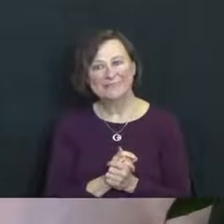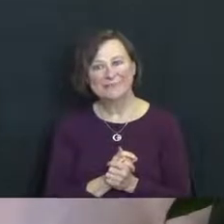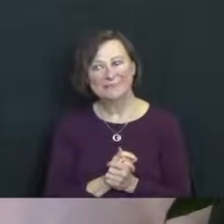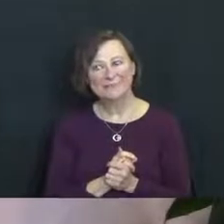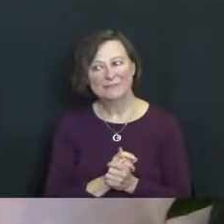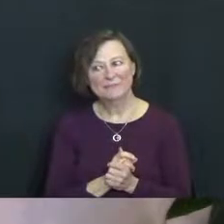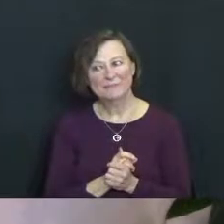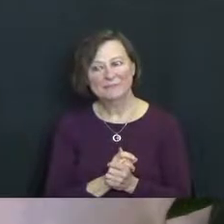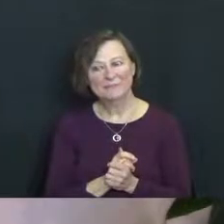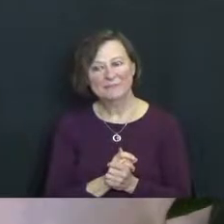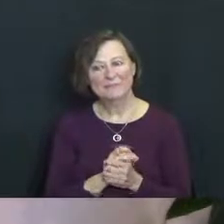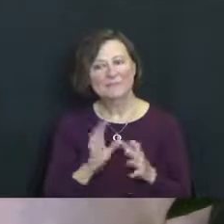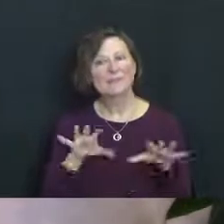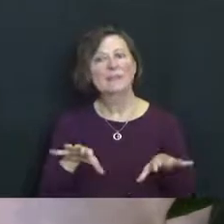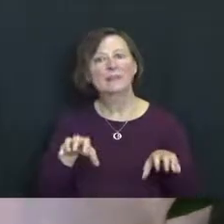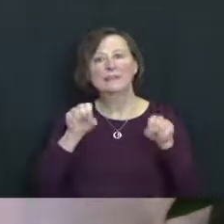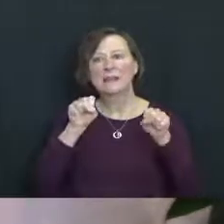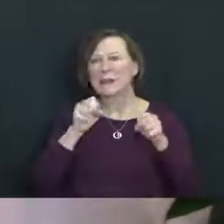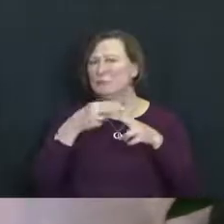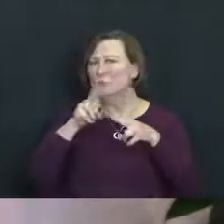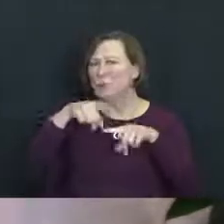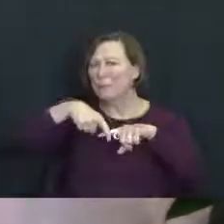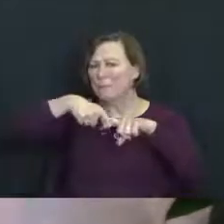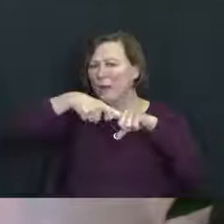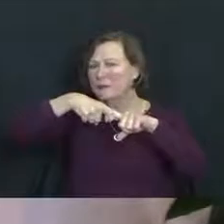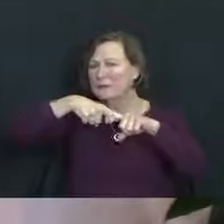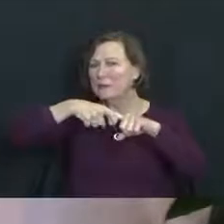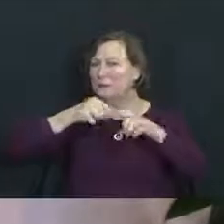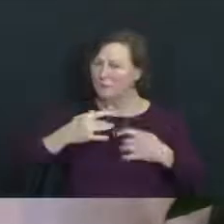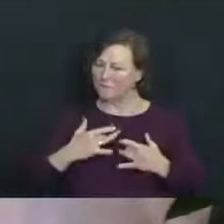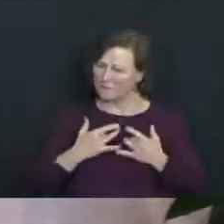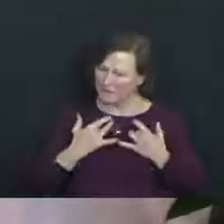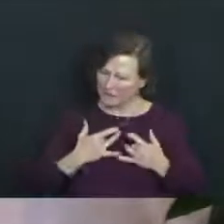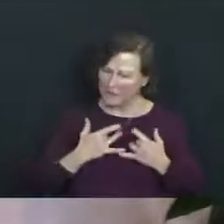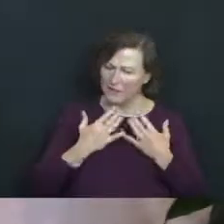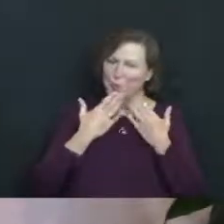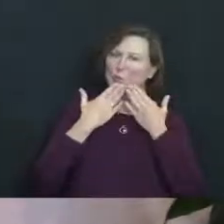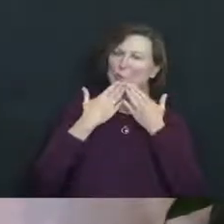Just taking that pause to feel your gratitude